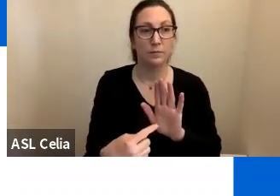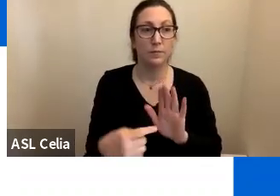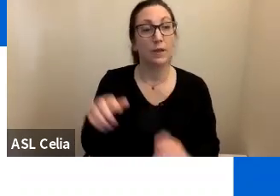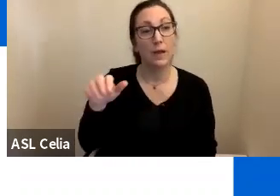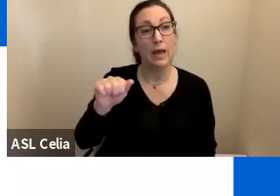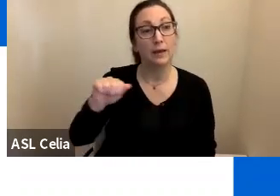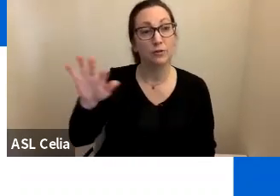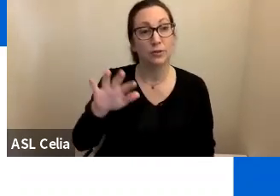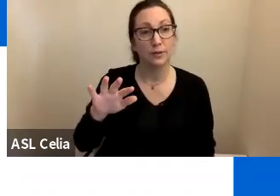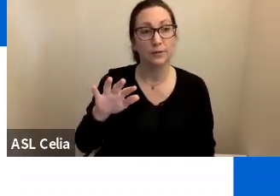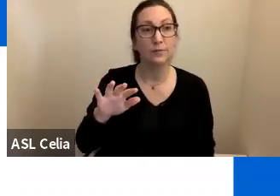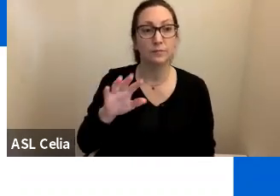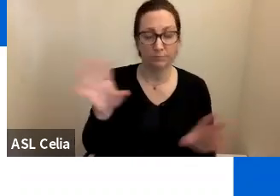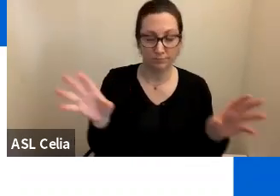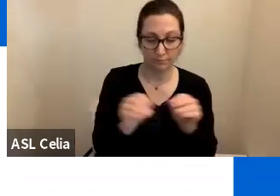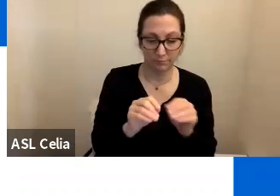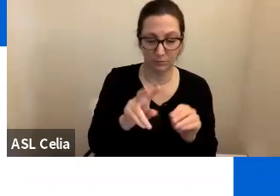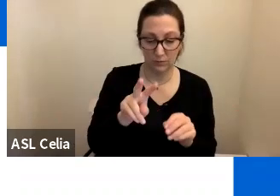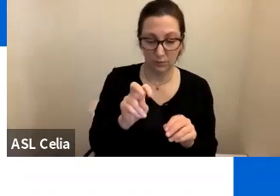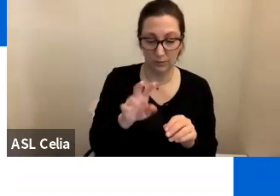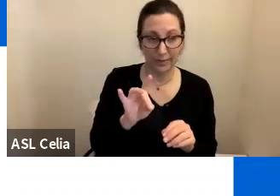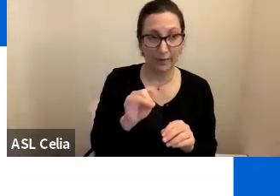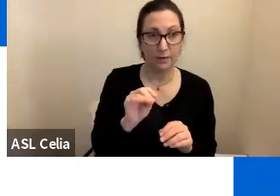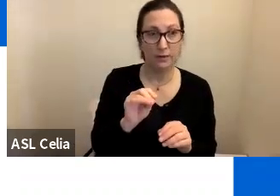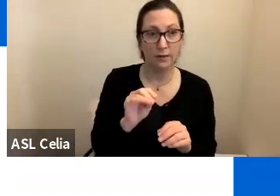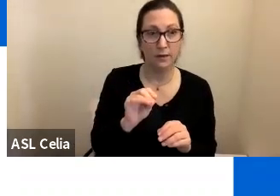as Asian, there were a total of 280,